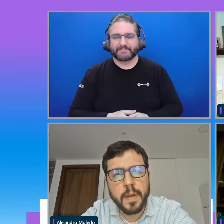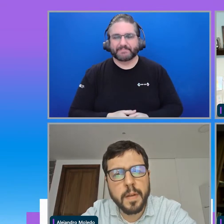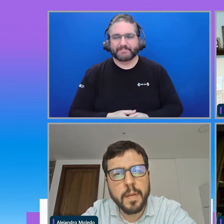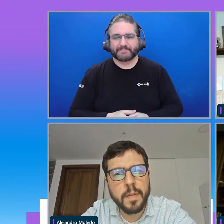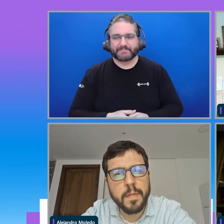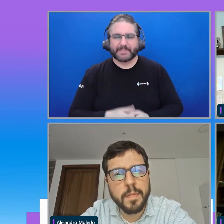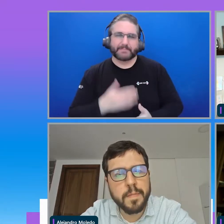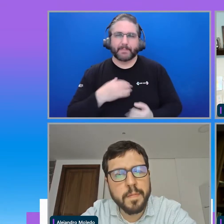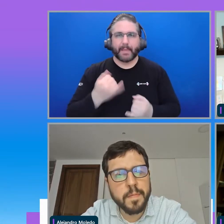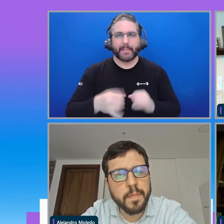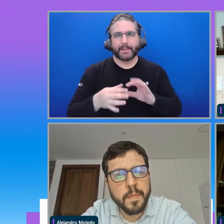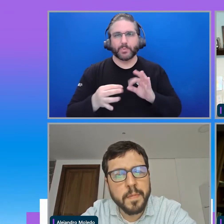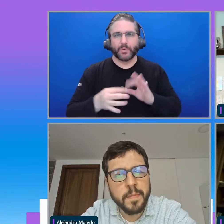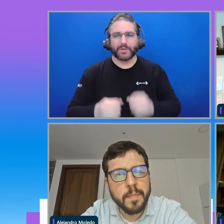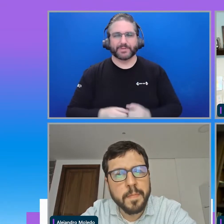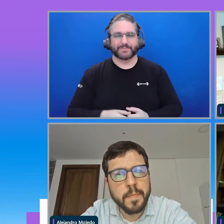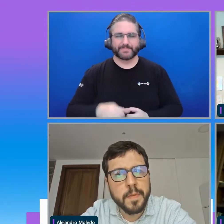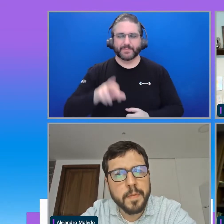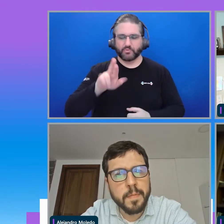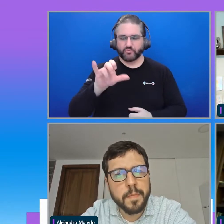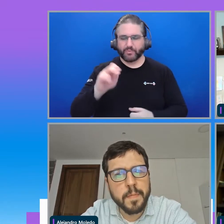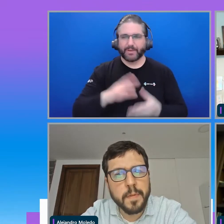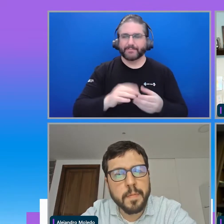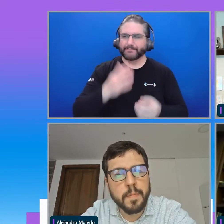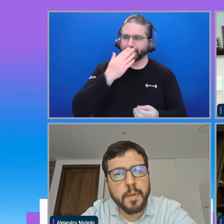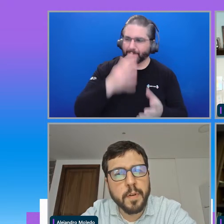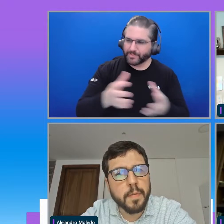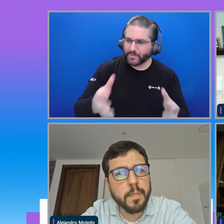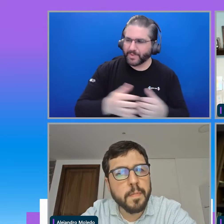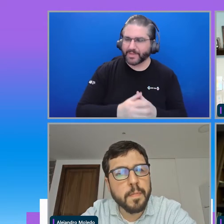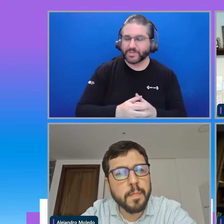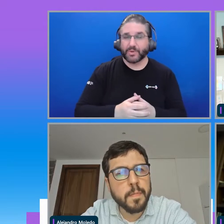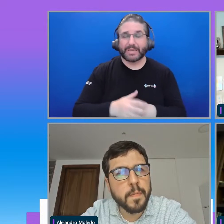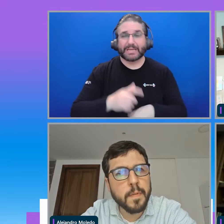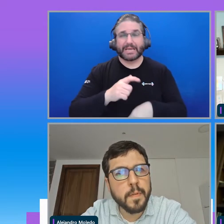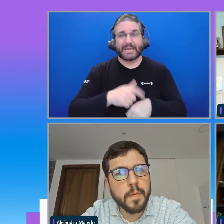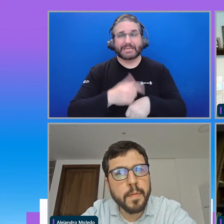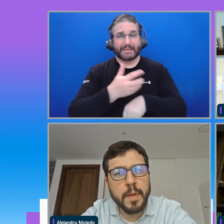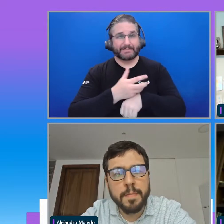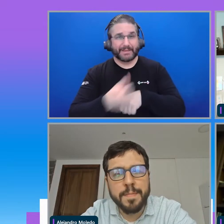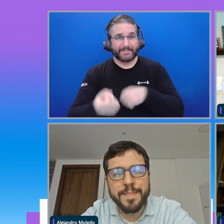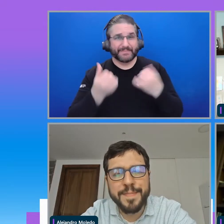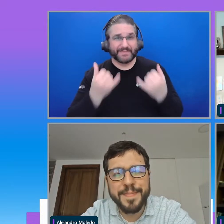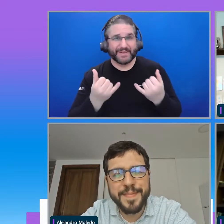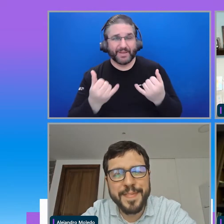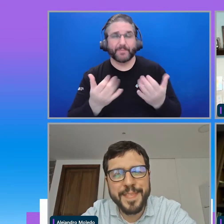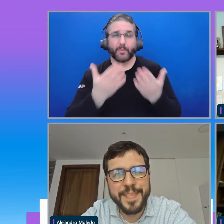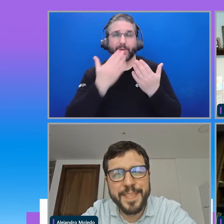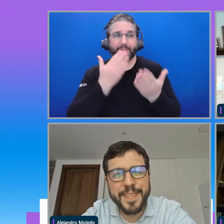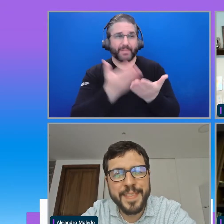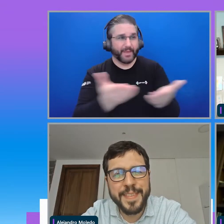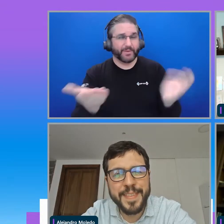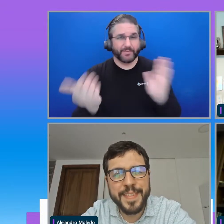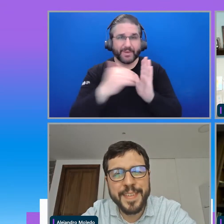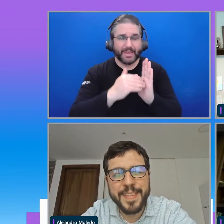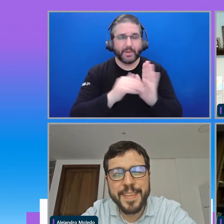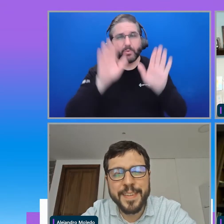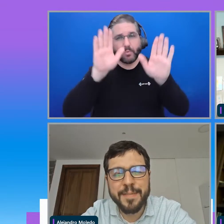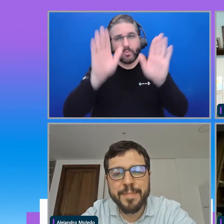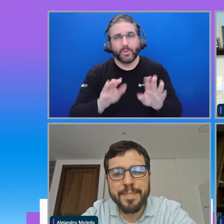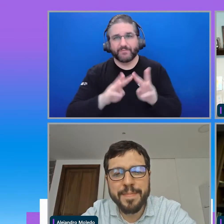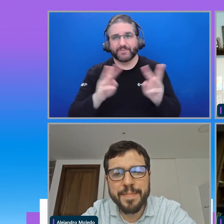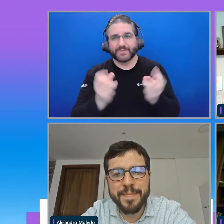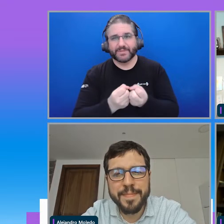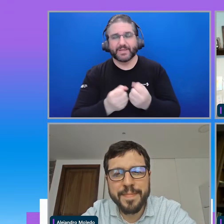side. Really appreciate that. We're at time here. Thank you so much. Fantastic